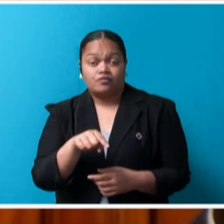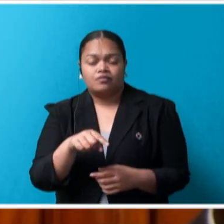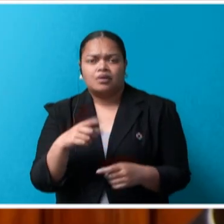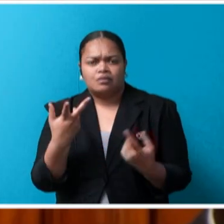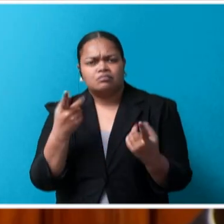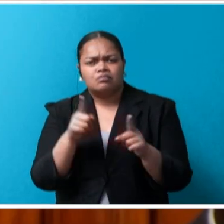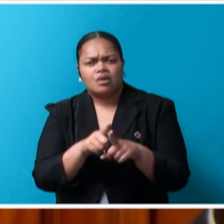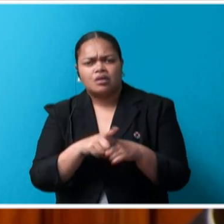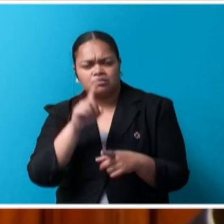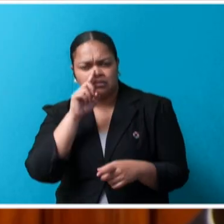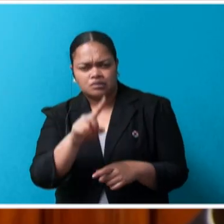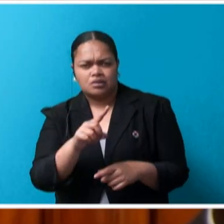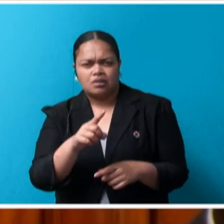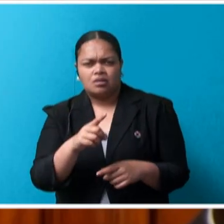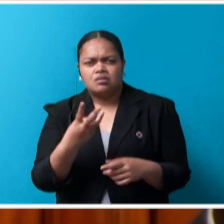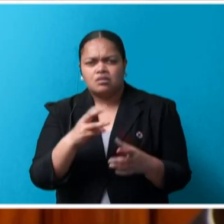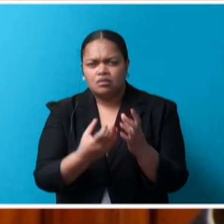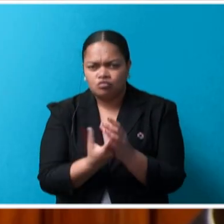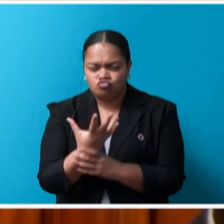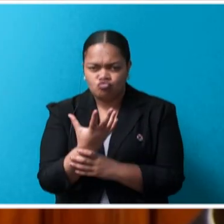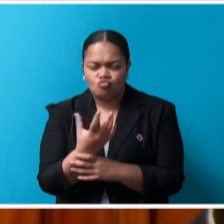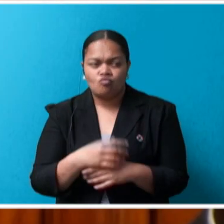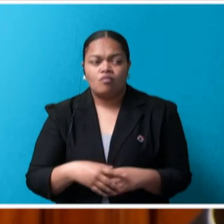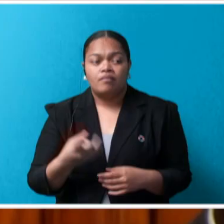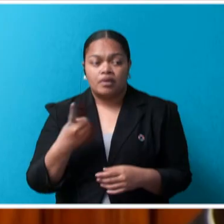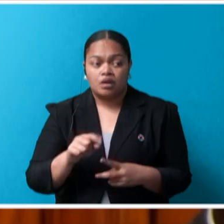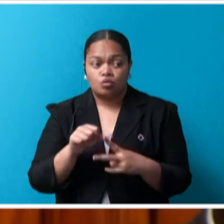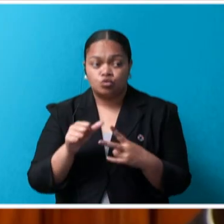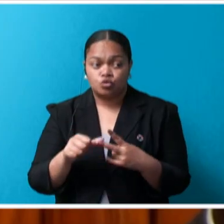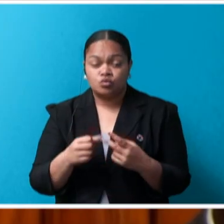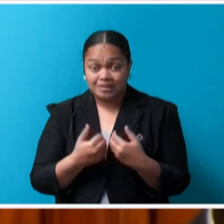seen steady growth. The Cooperative Development Fund commenced in